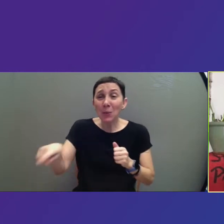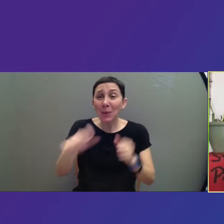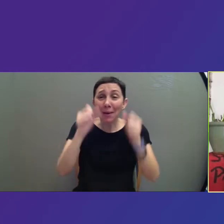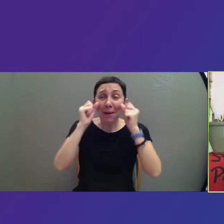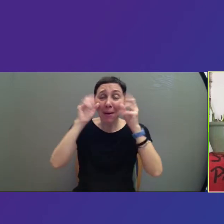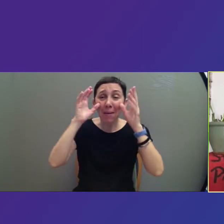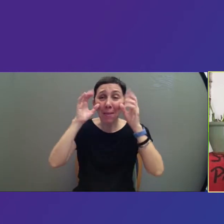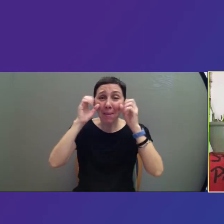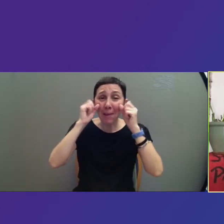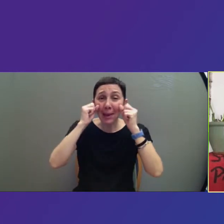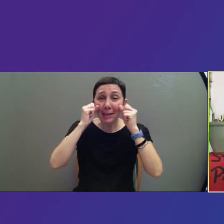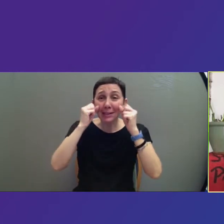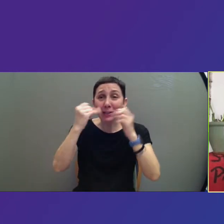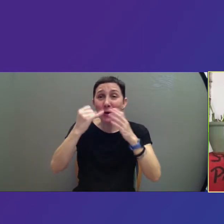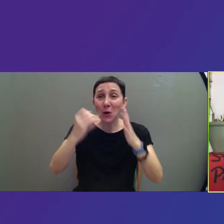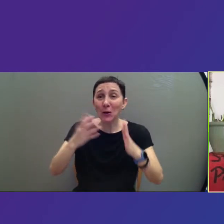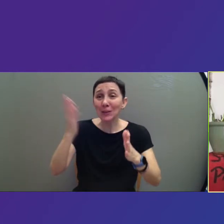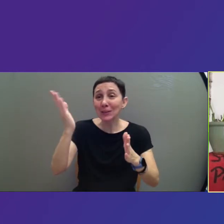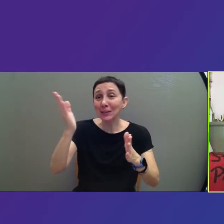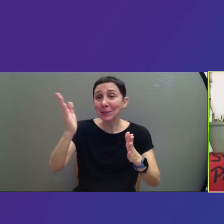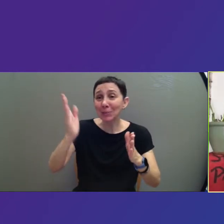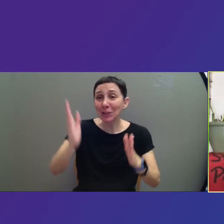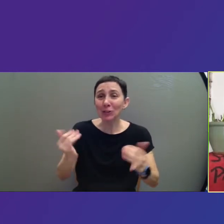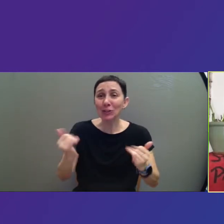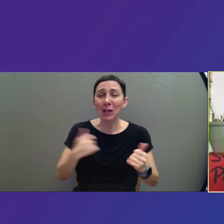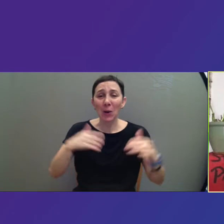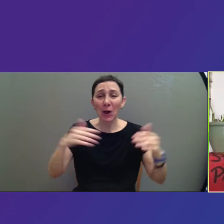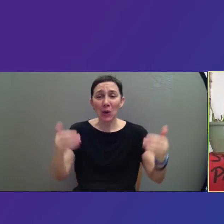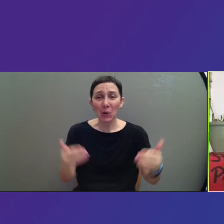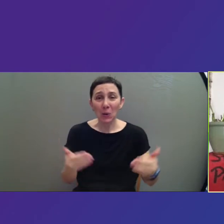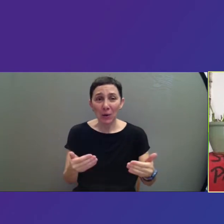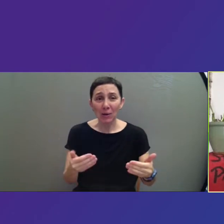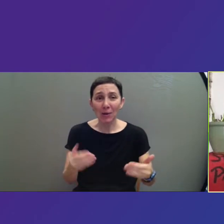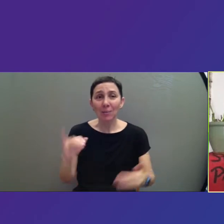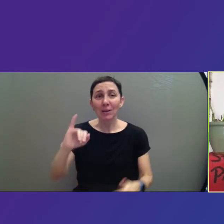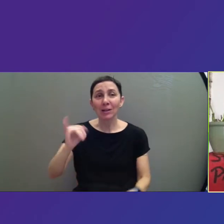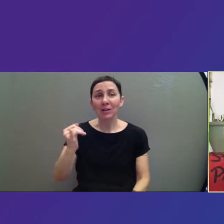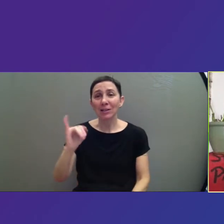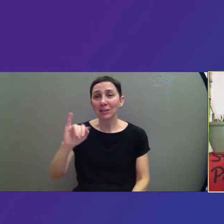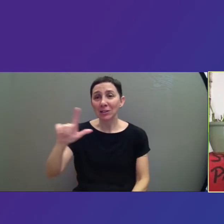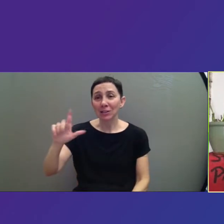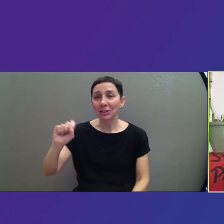speakers, which I'm now welcoming into the space. Jill Sigman,